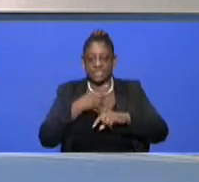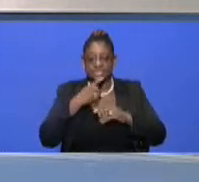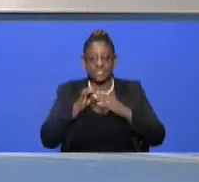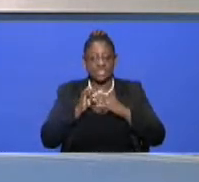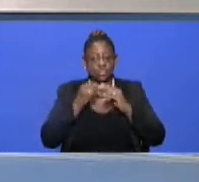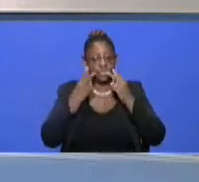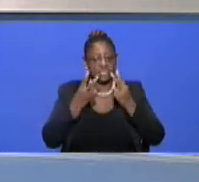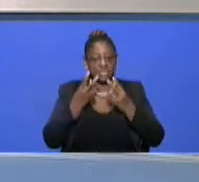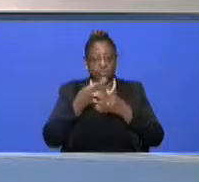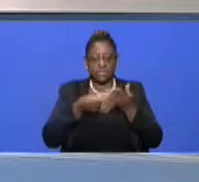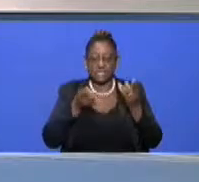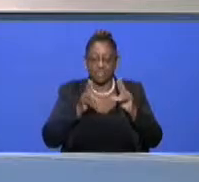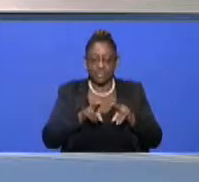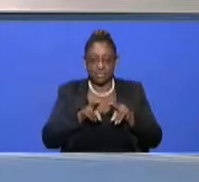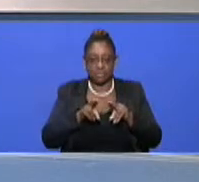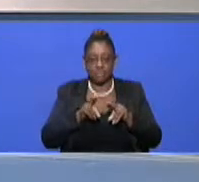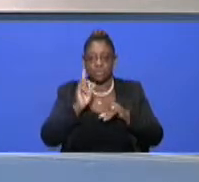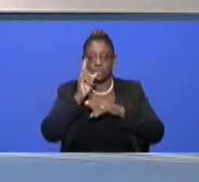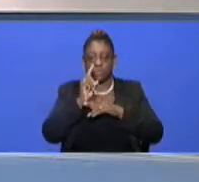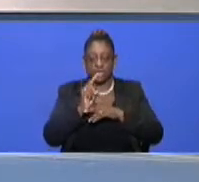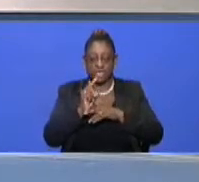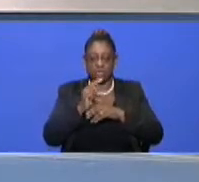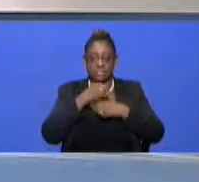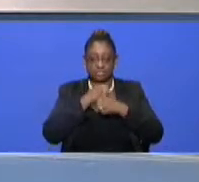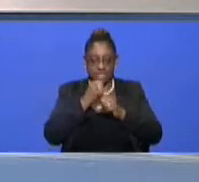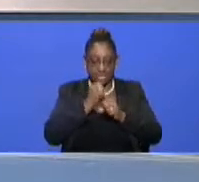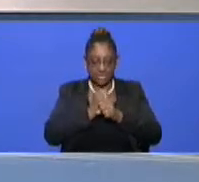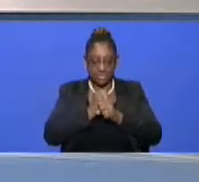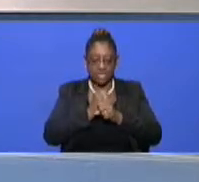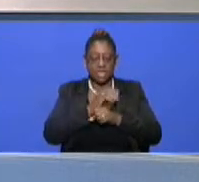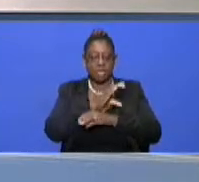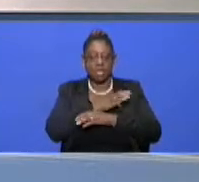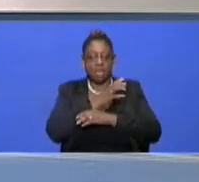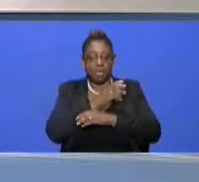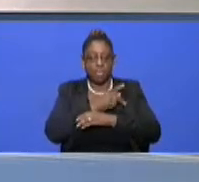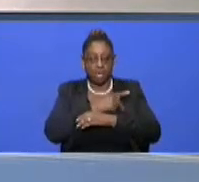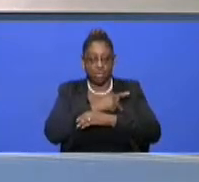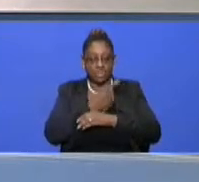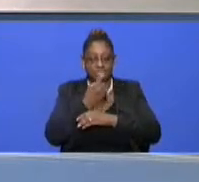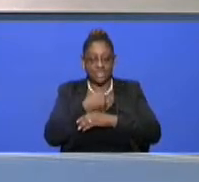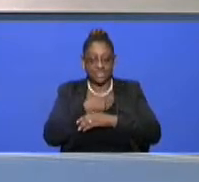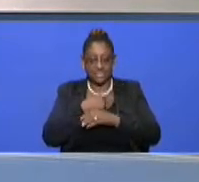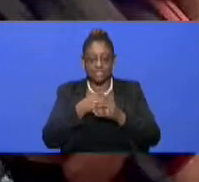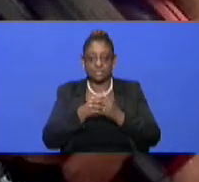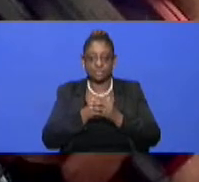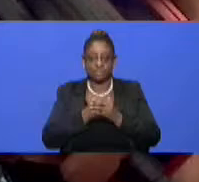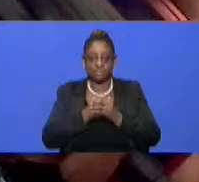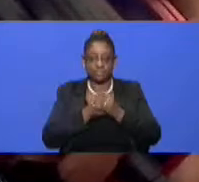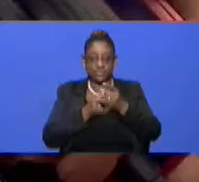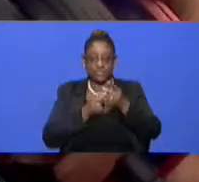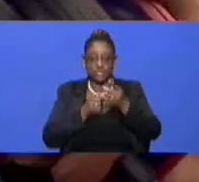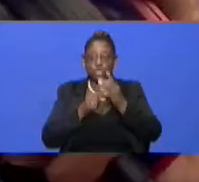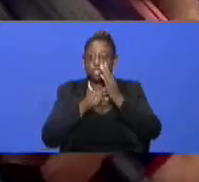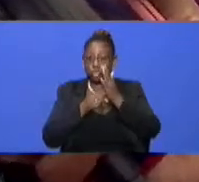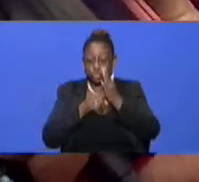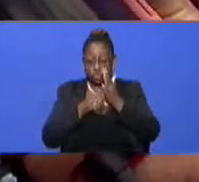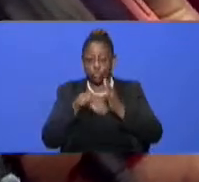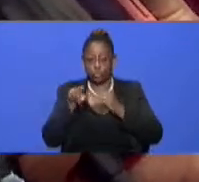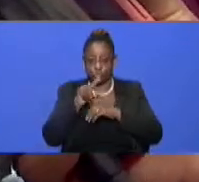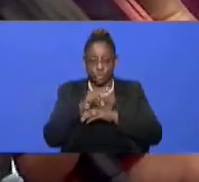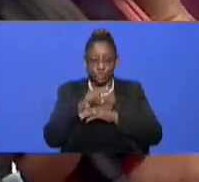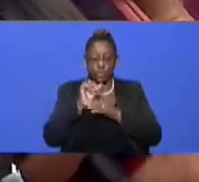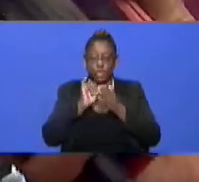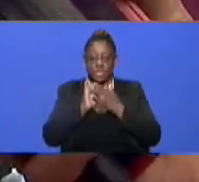on construction is said to have been made, Carla Palmer provides this update. Just goes to show you that